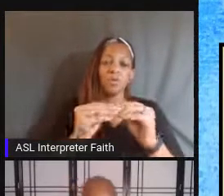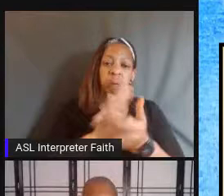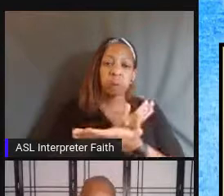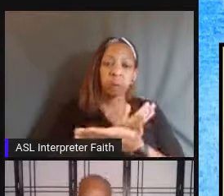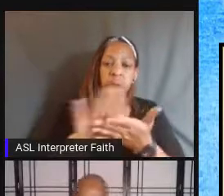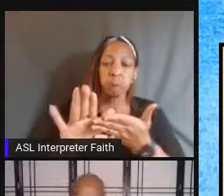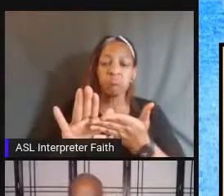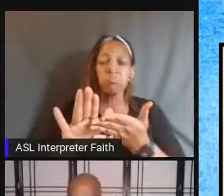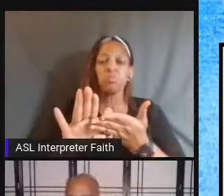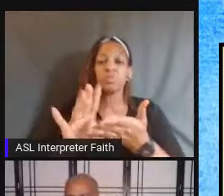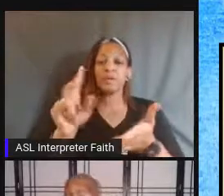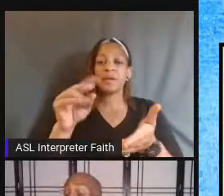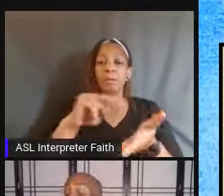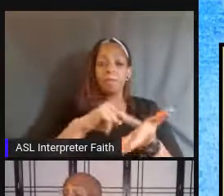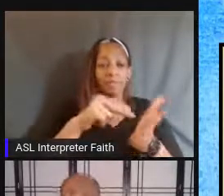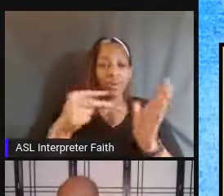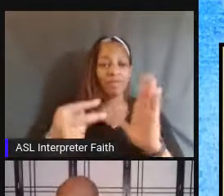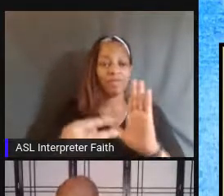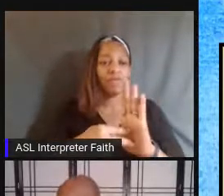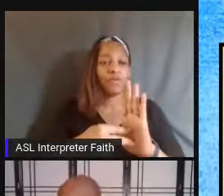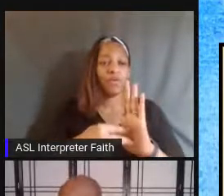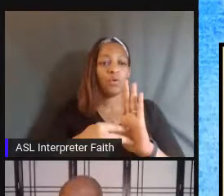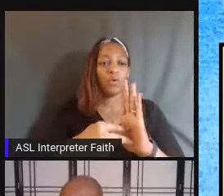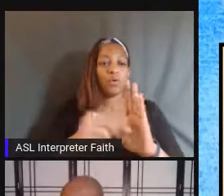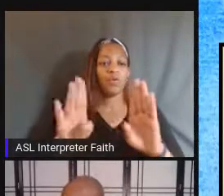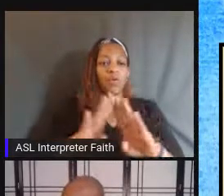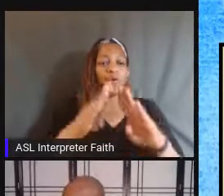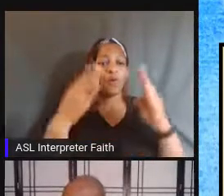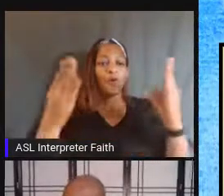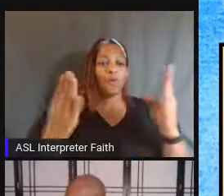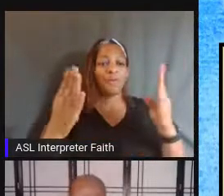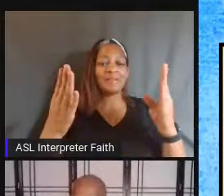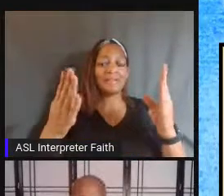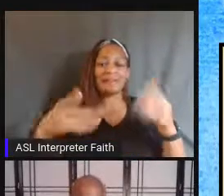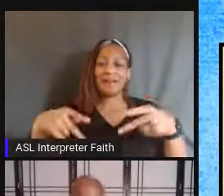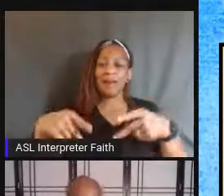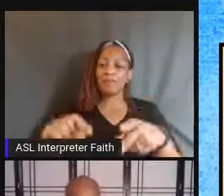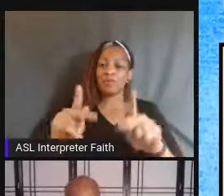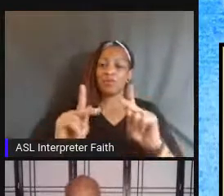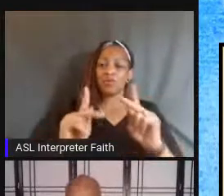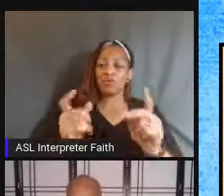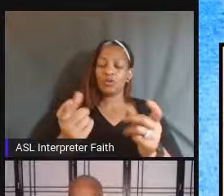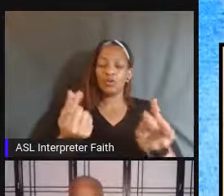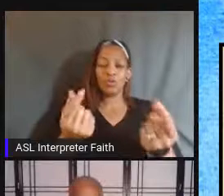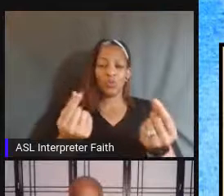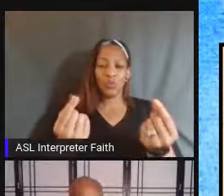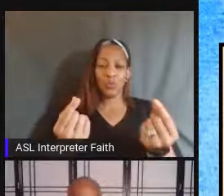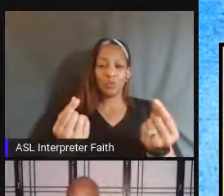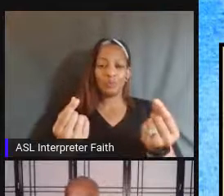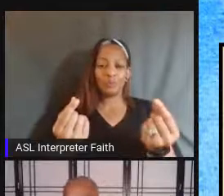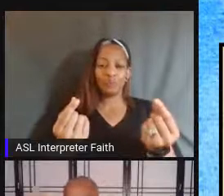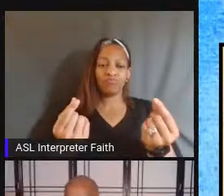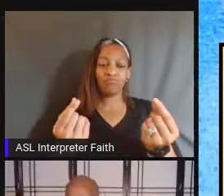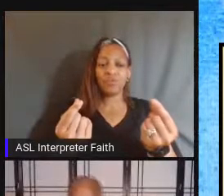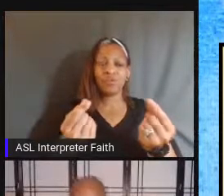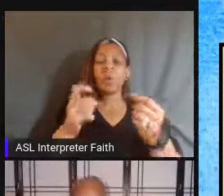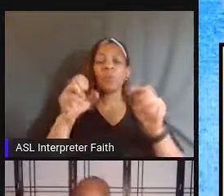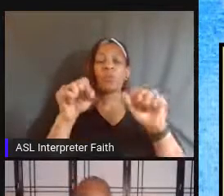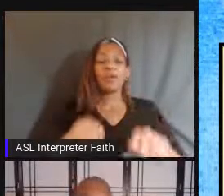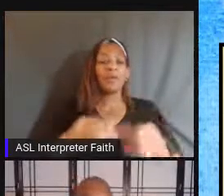more meaningful way opens the door for us to be able to resolve